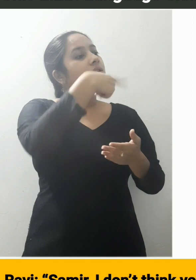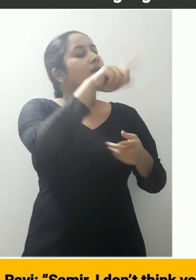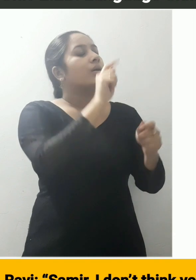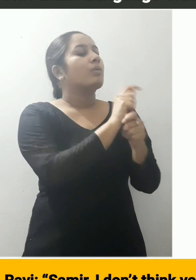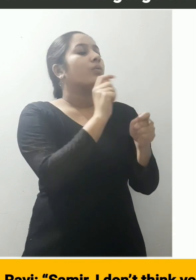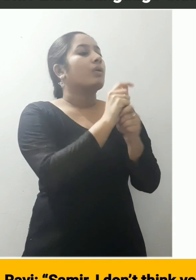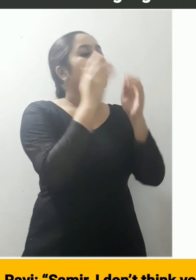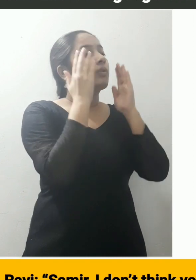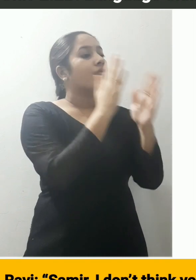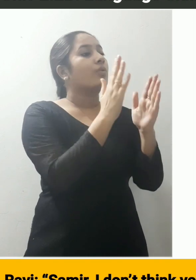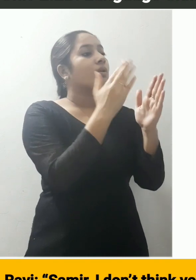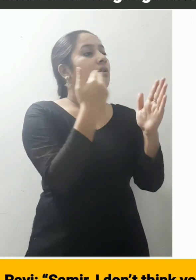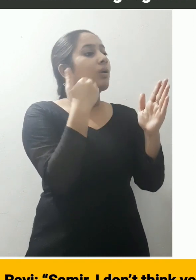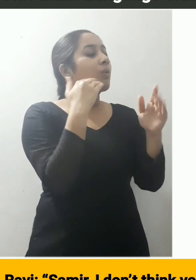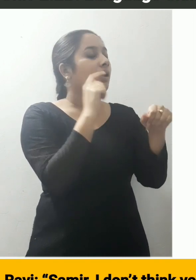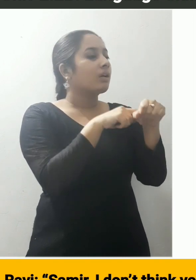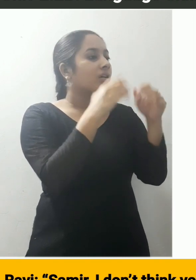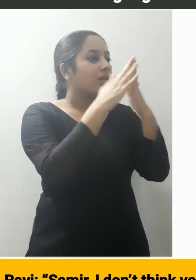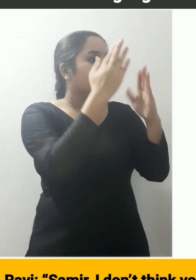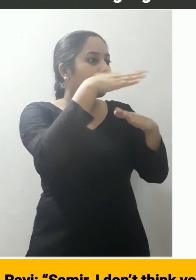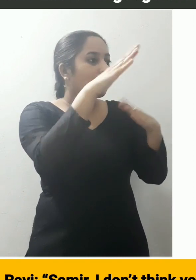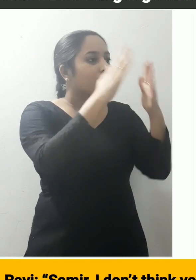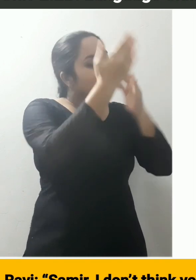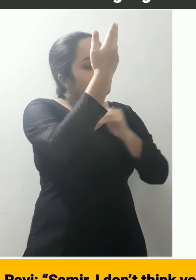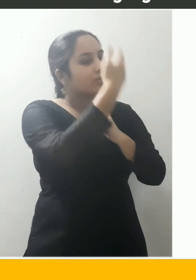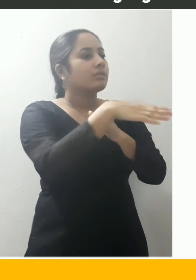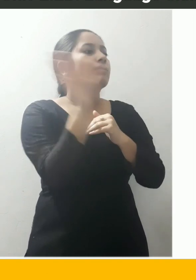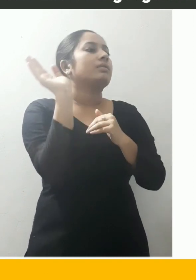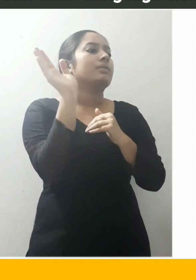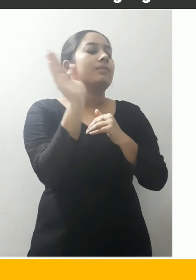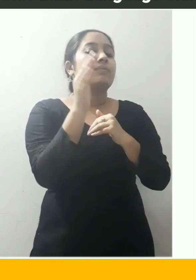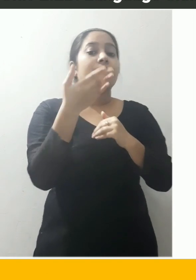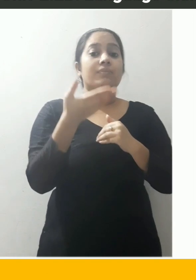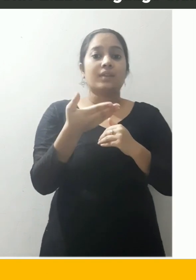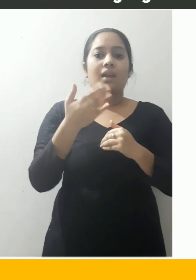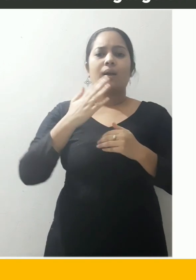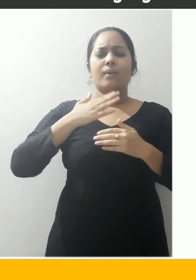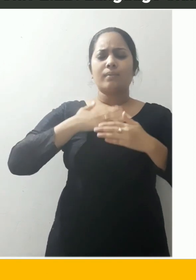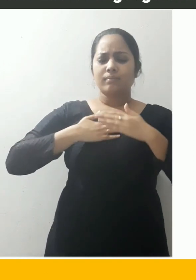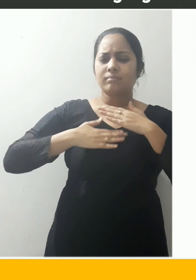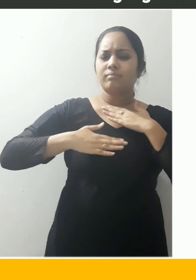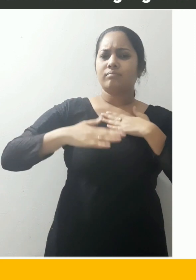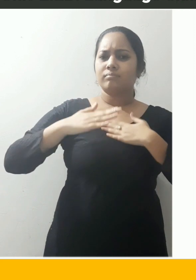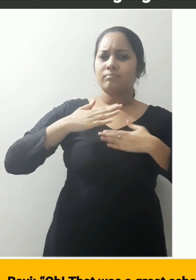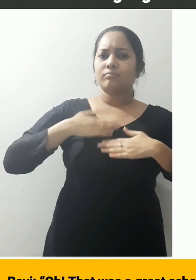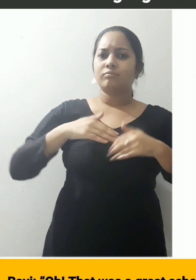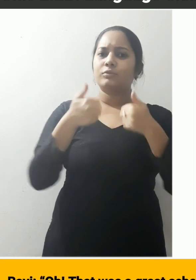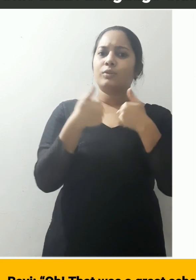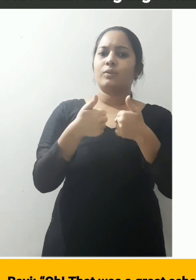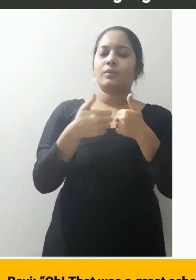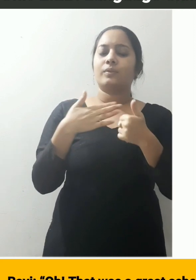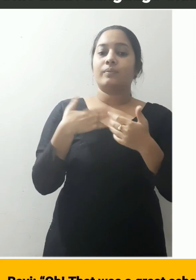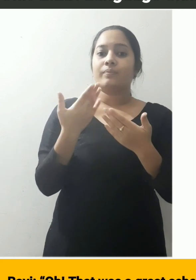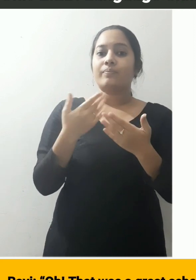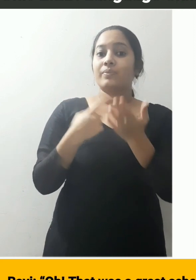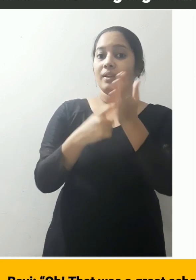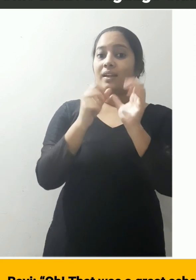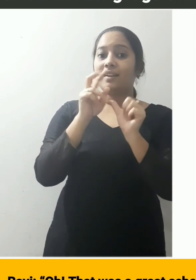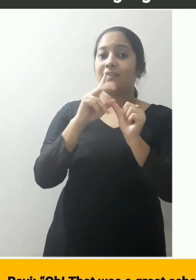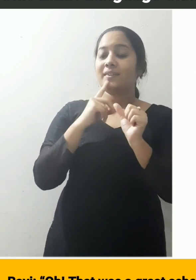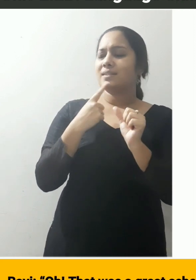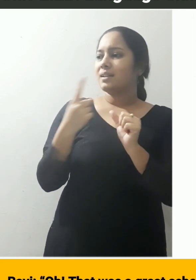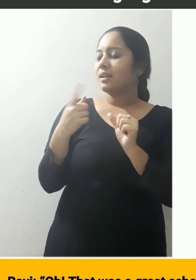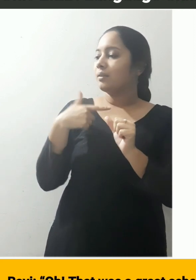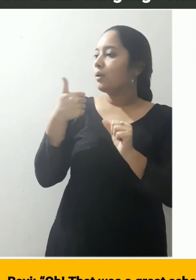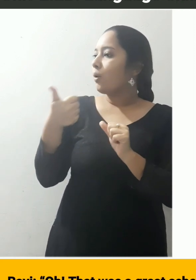to your work until it is time for you to leave. Polite expressions. Ravi: oh,